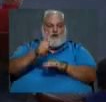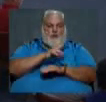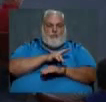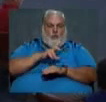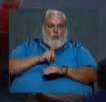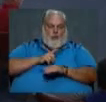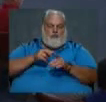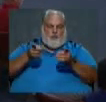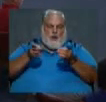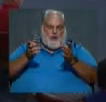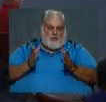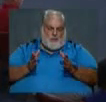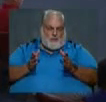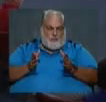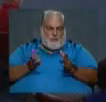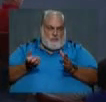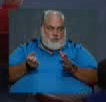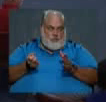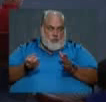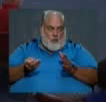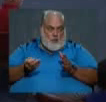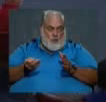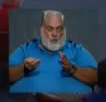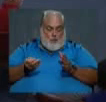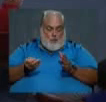of Directors. So,